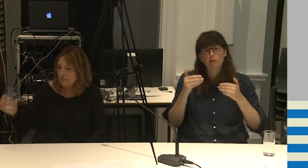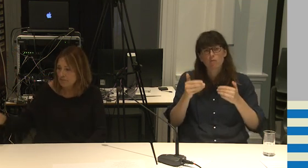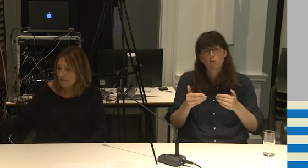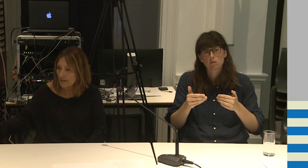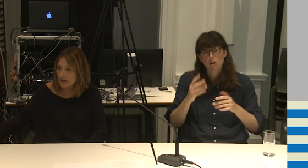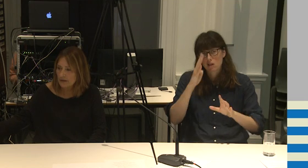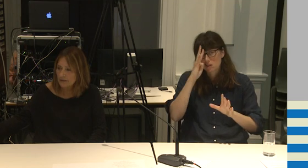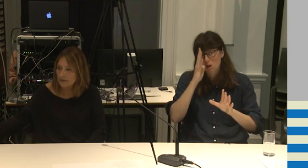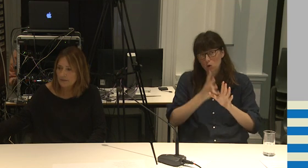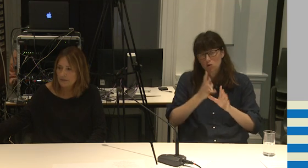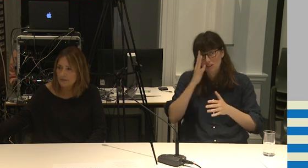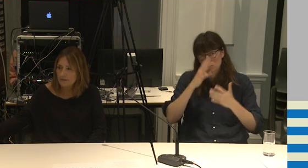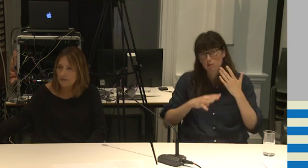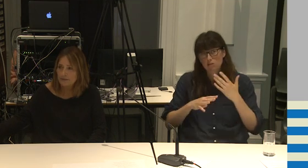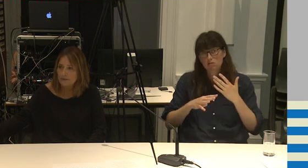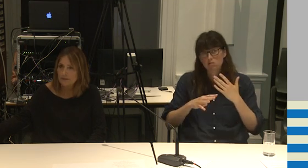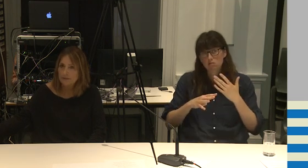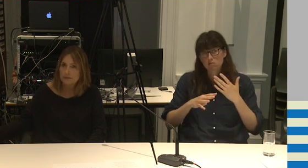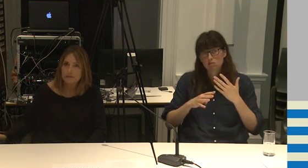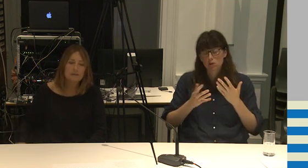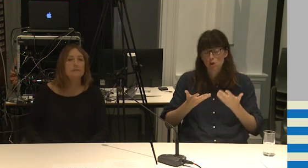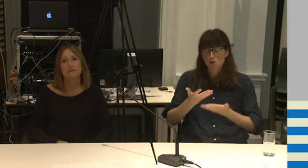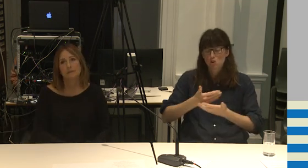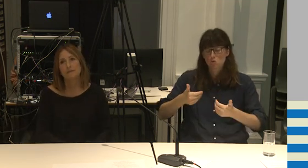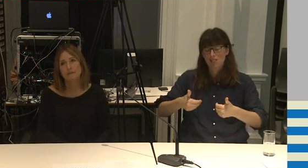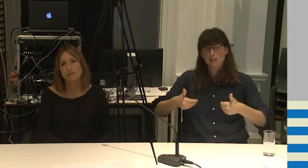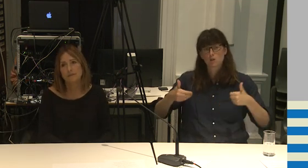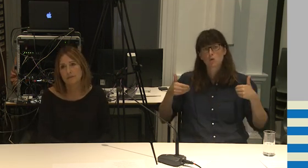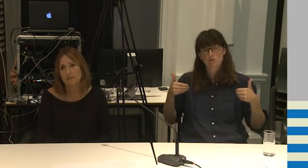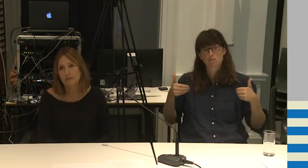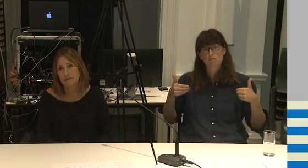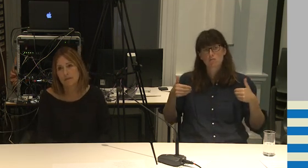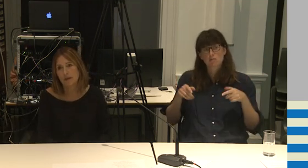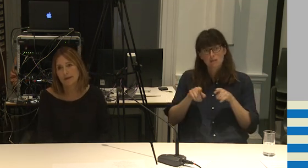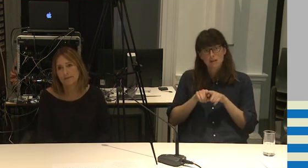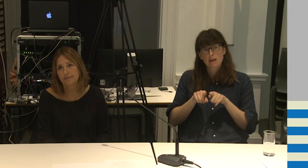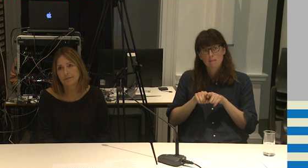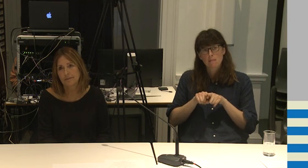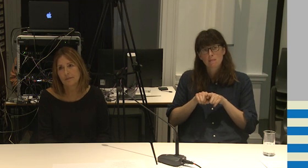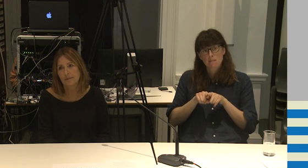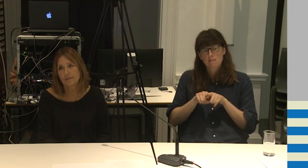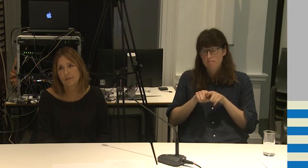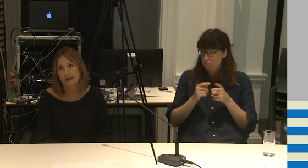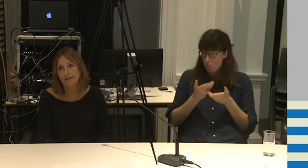that the psychological experience of social exclusion is pretty much the same across the board.